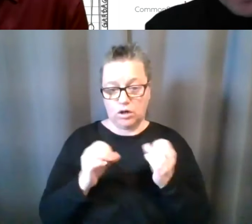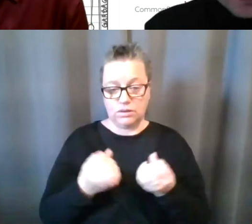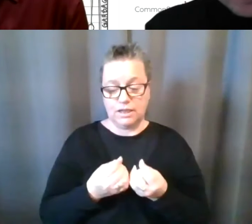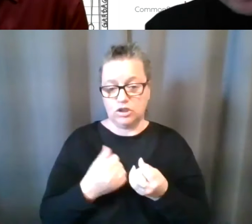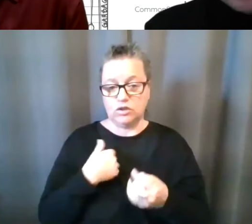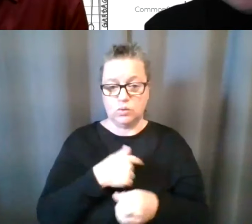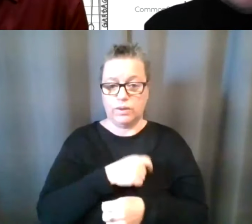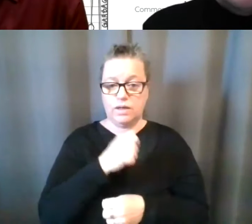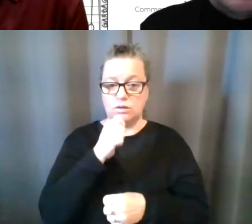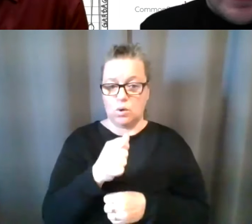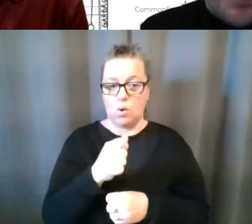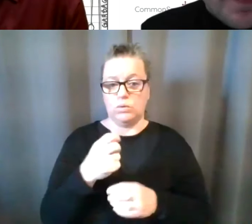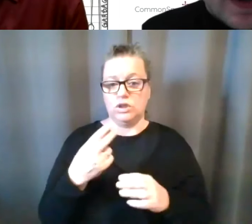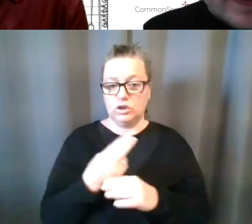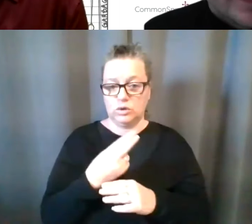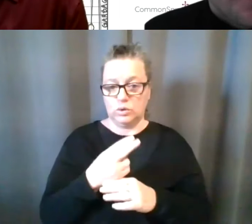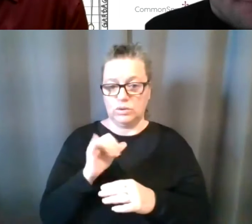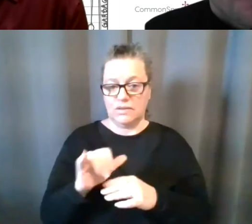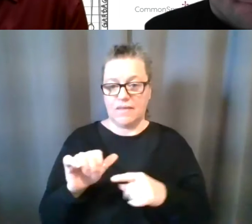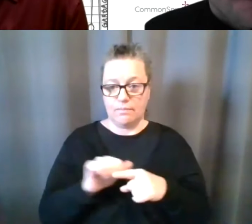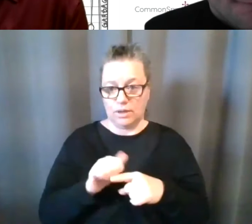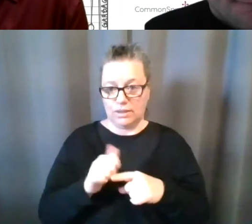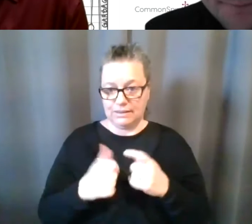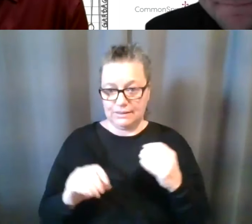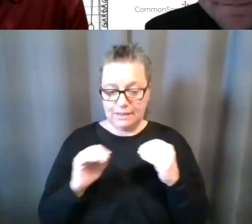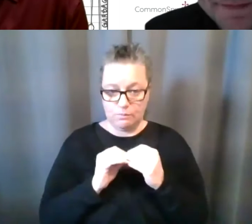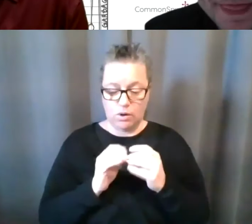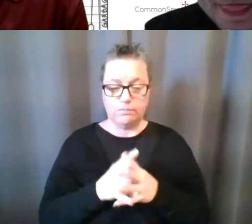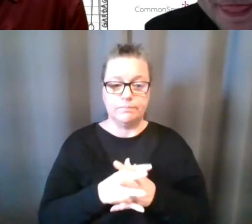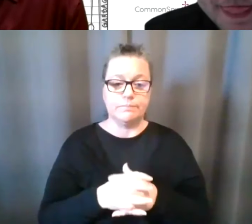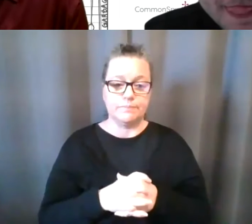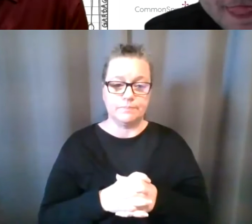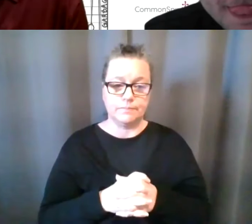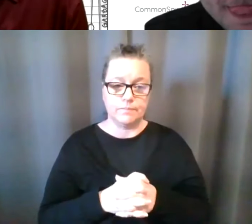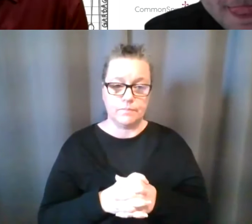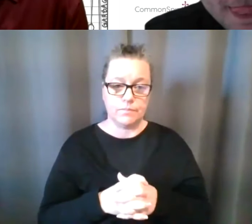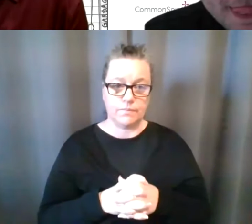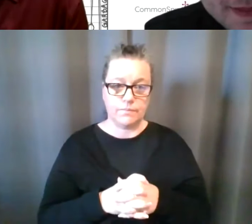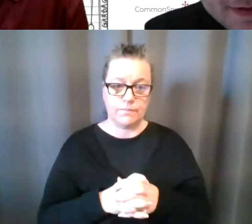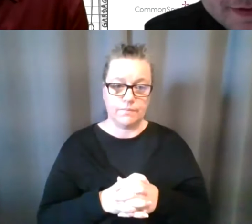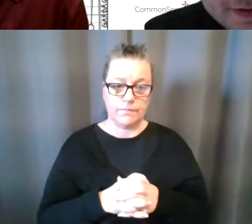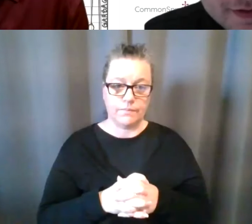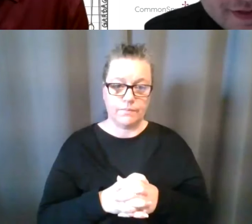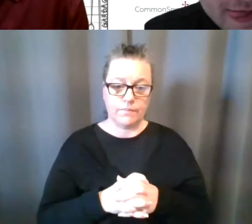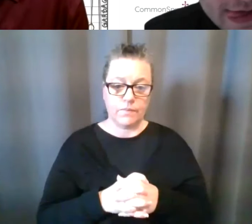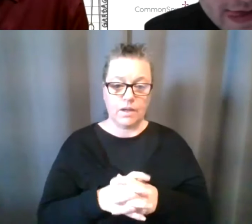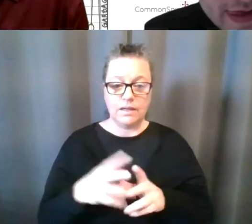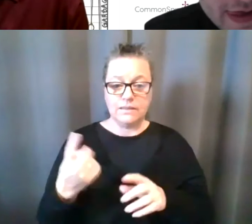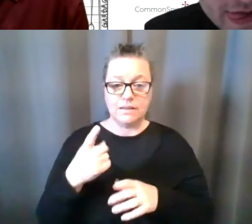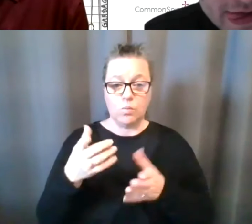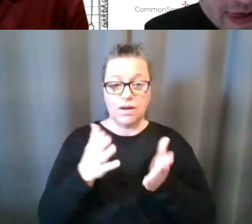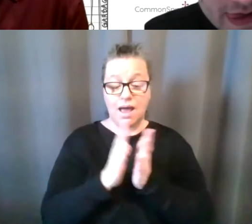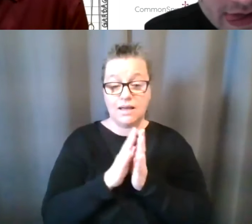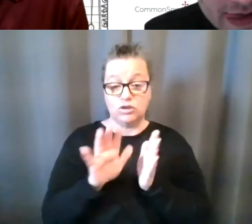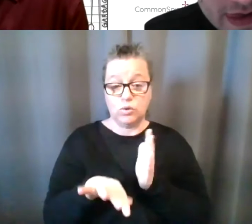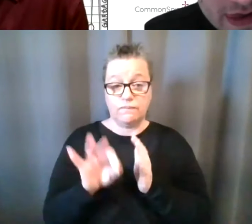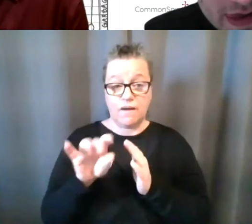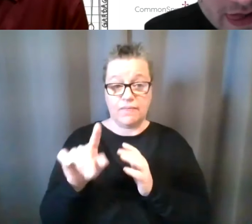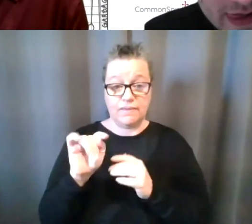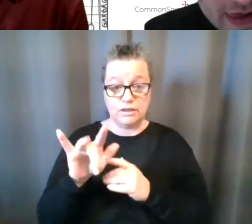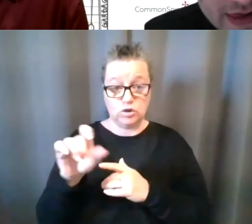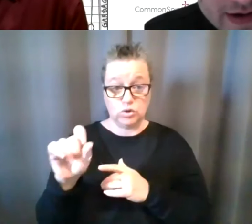longer uses that practice. Someone asks, do you find that these tools